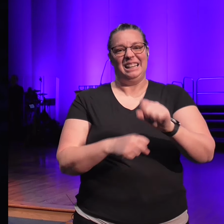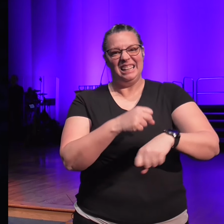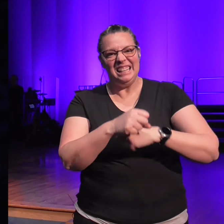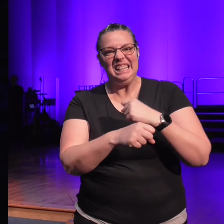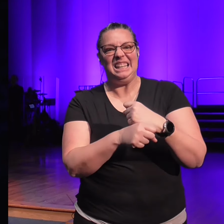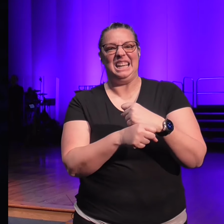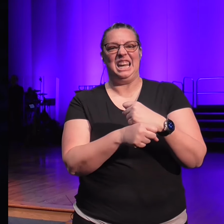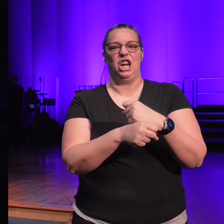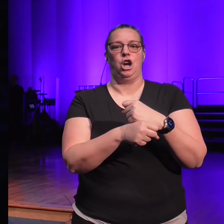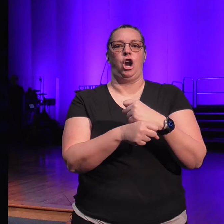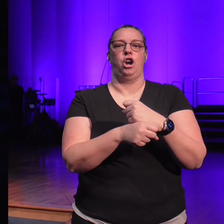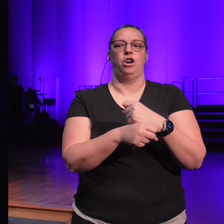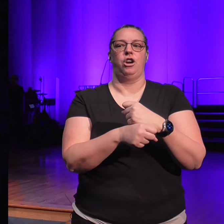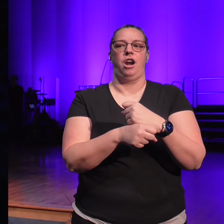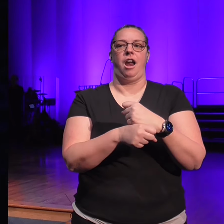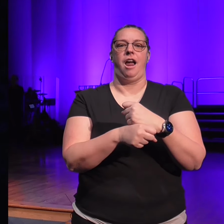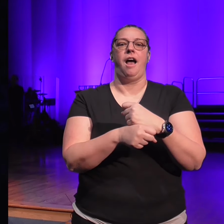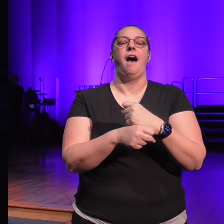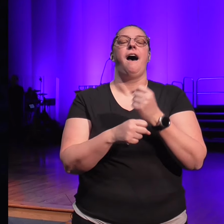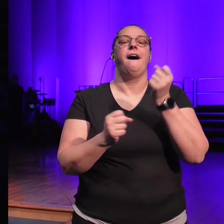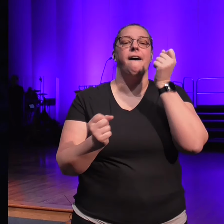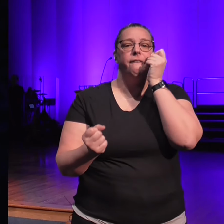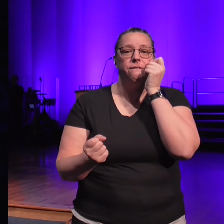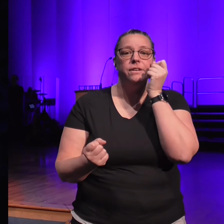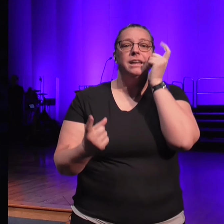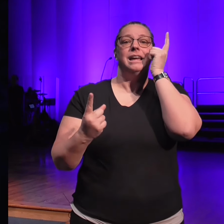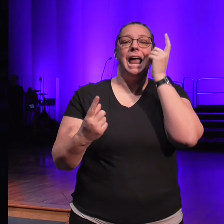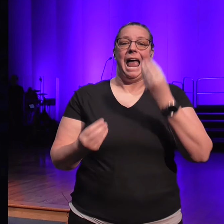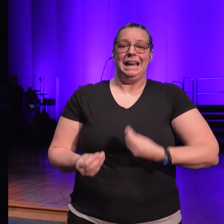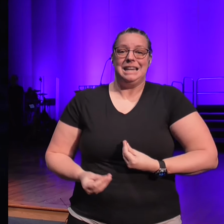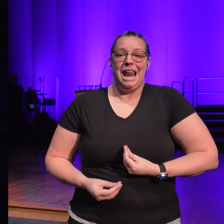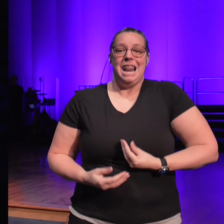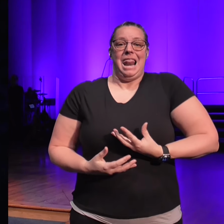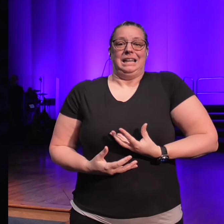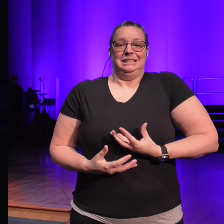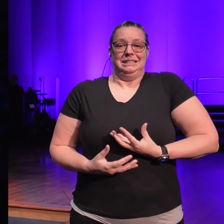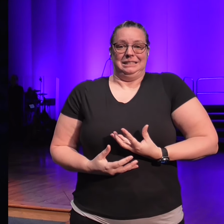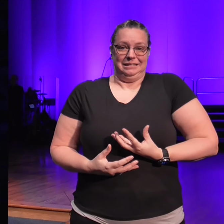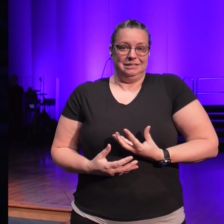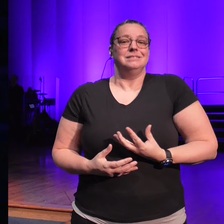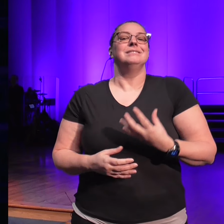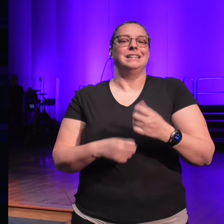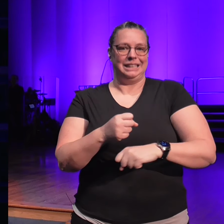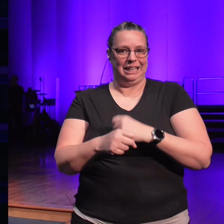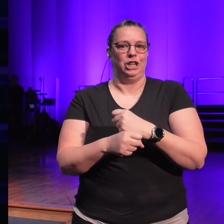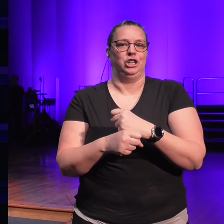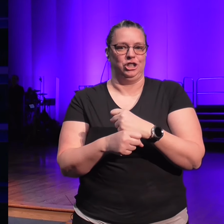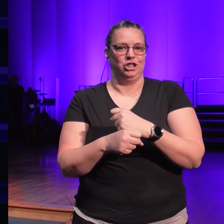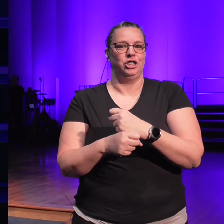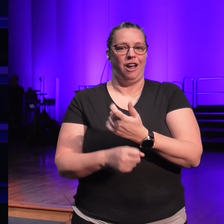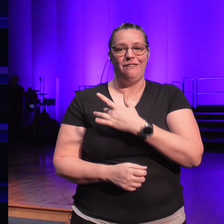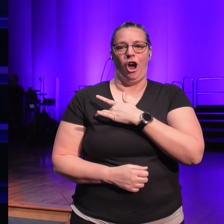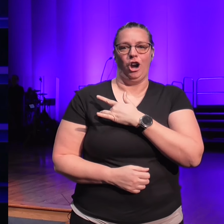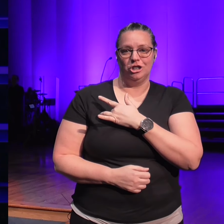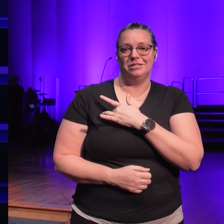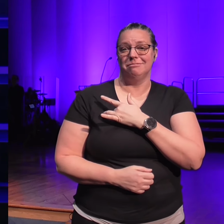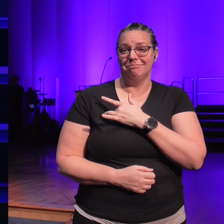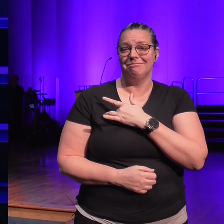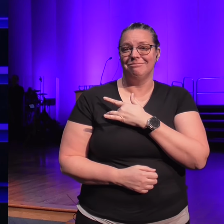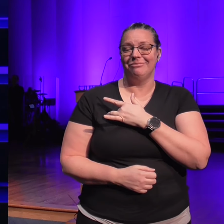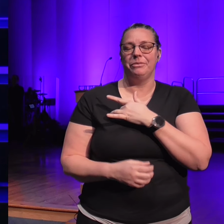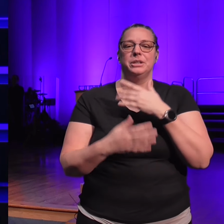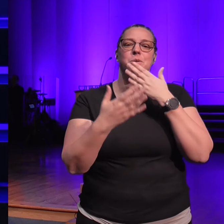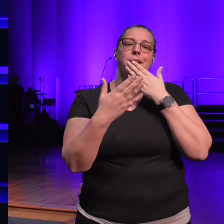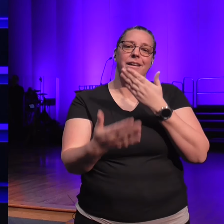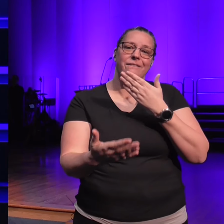of enlightenment into the heart for our light. So I give thanks for